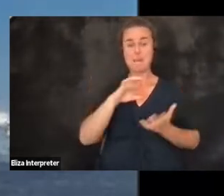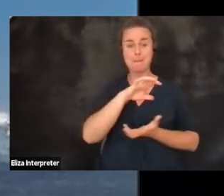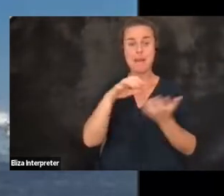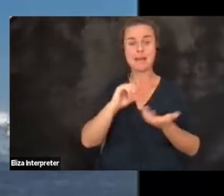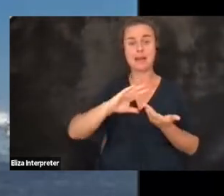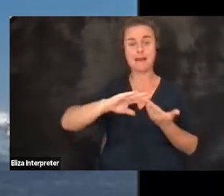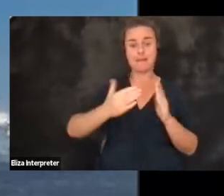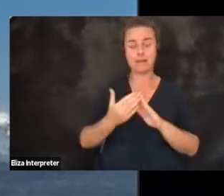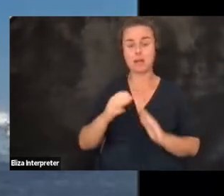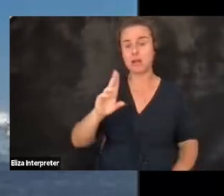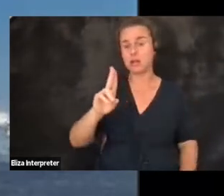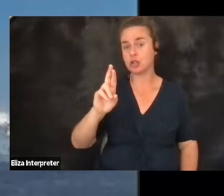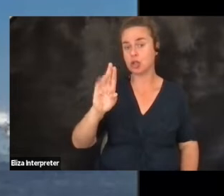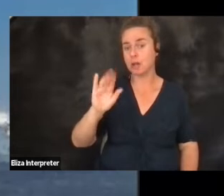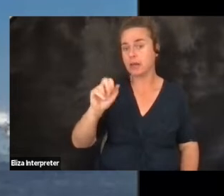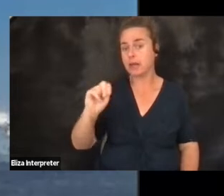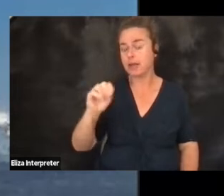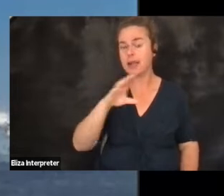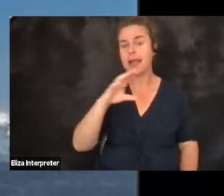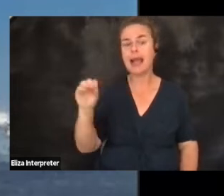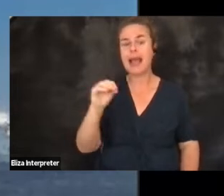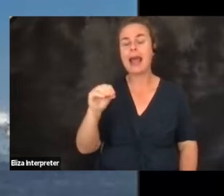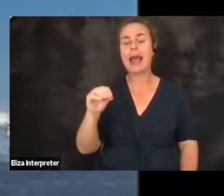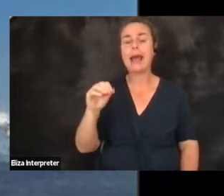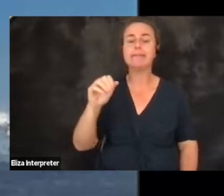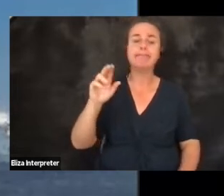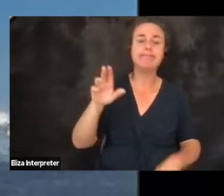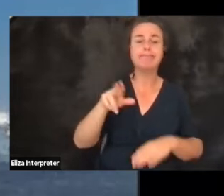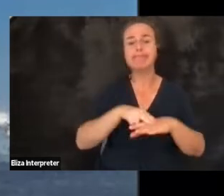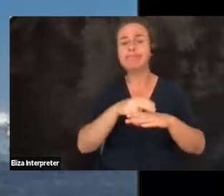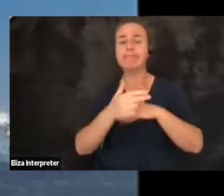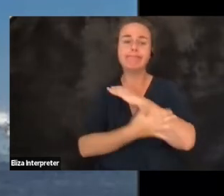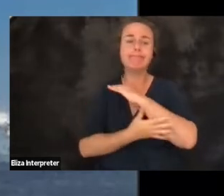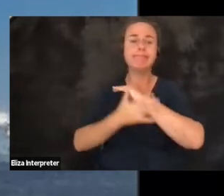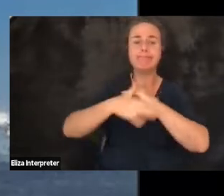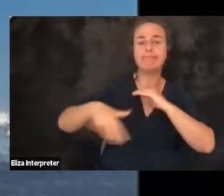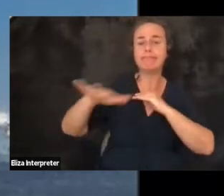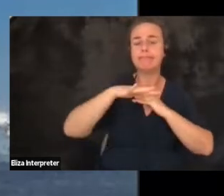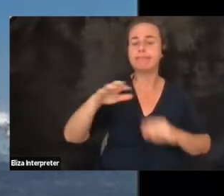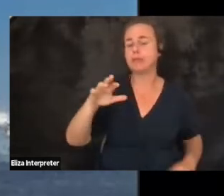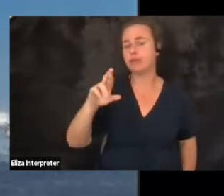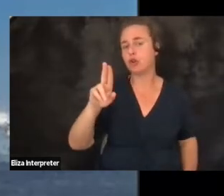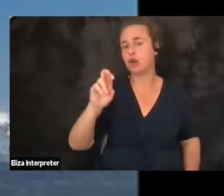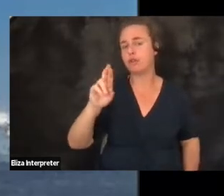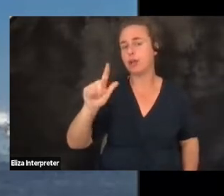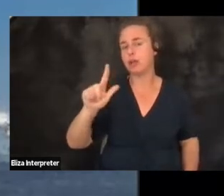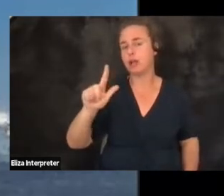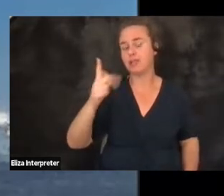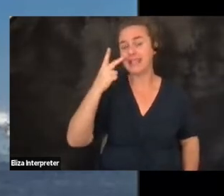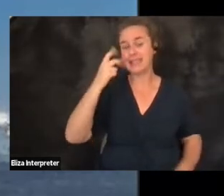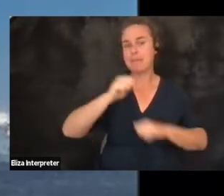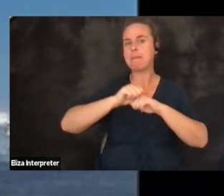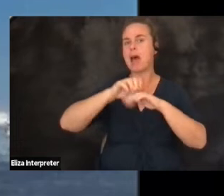urban and rural. So Mount Rainier is in fact in Pearce County, but so is